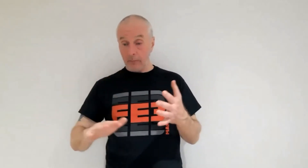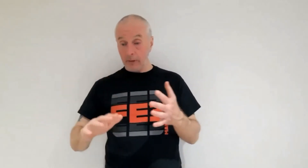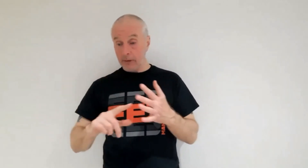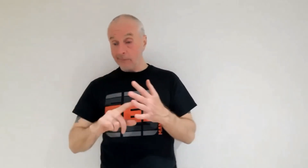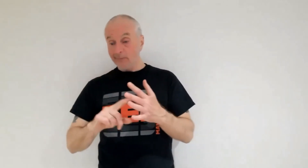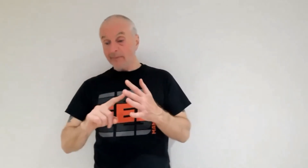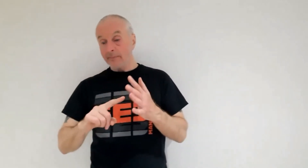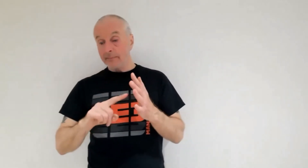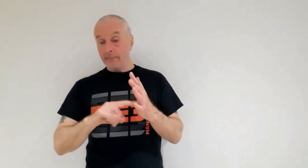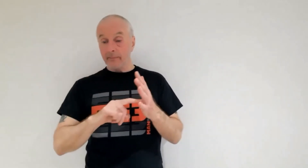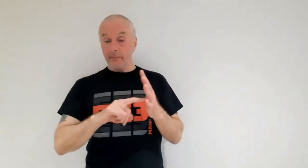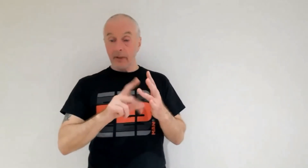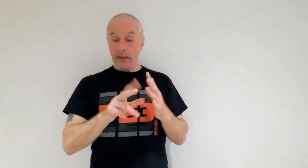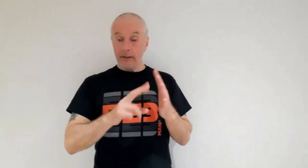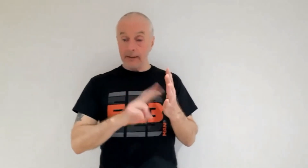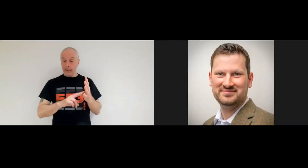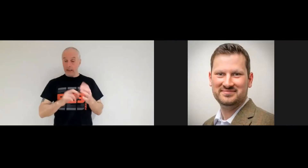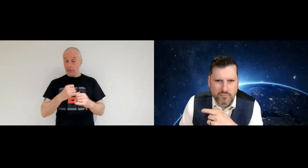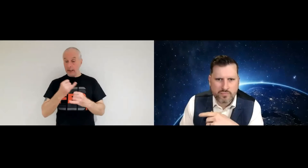gas.